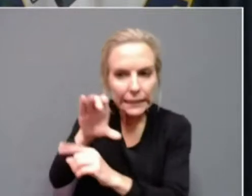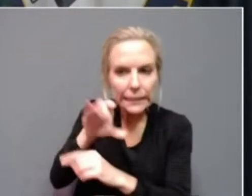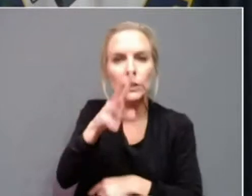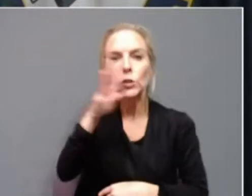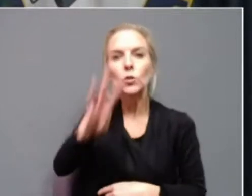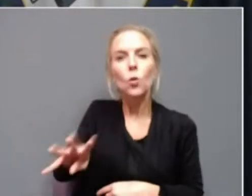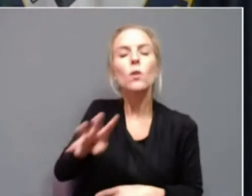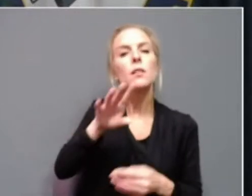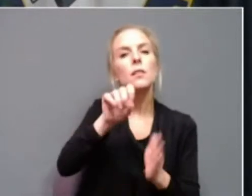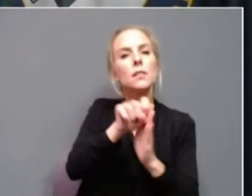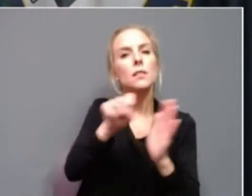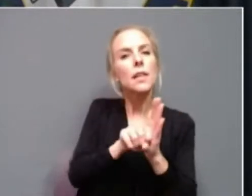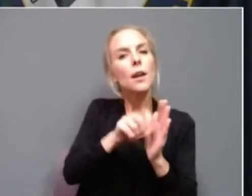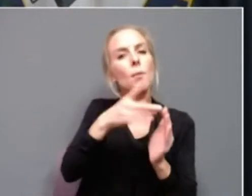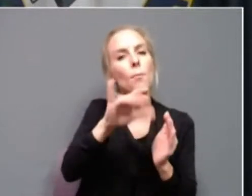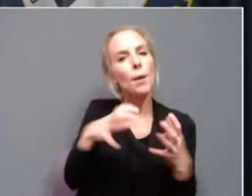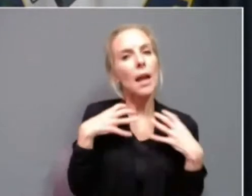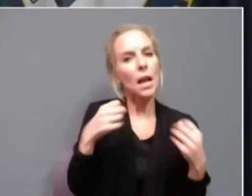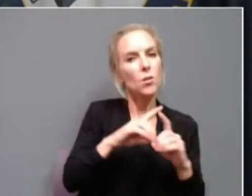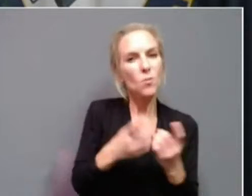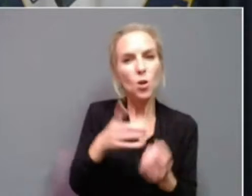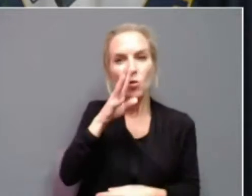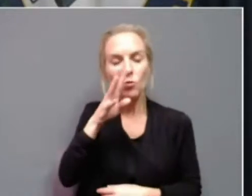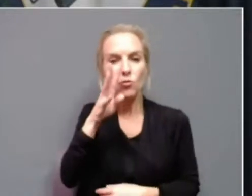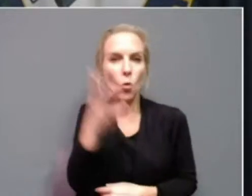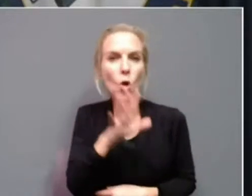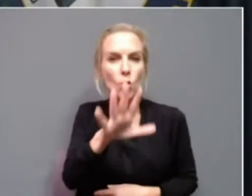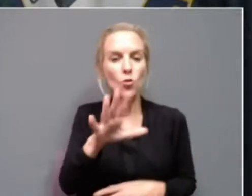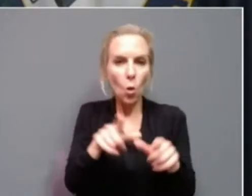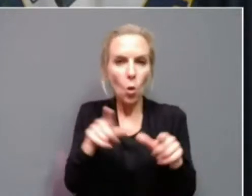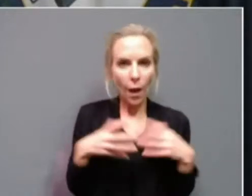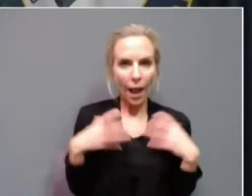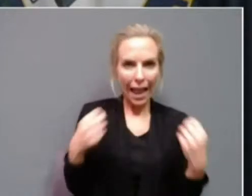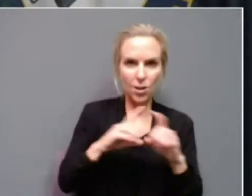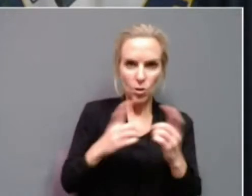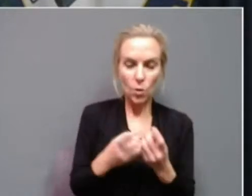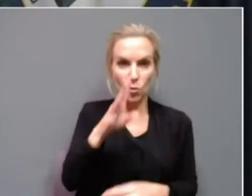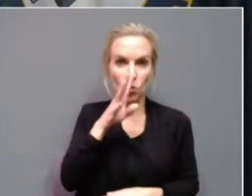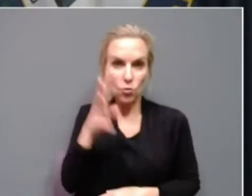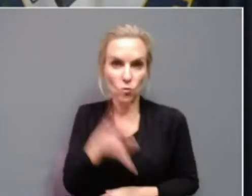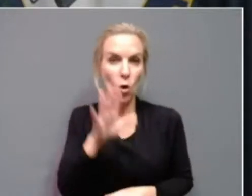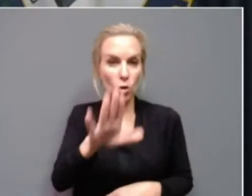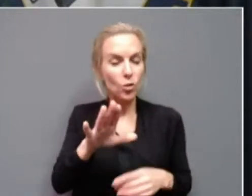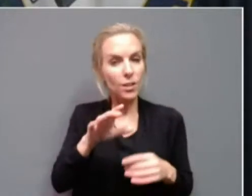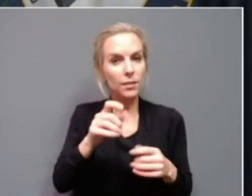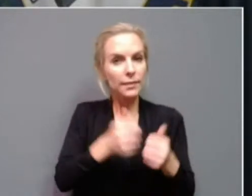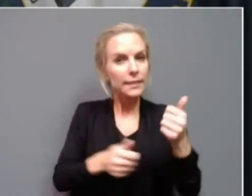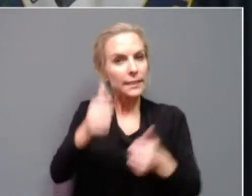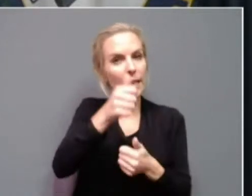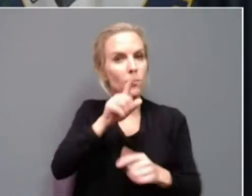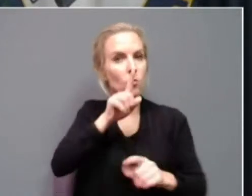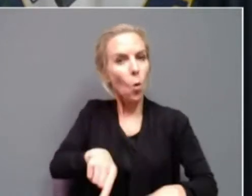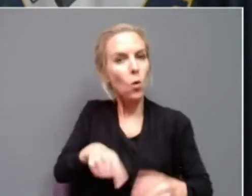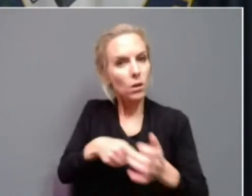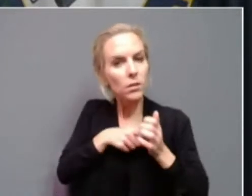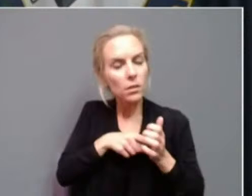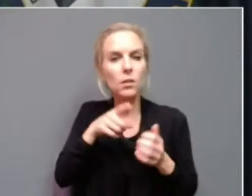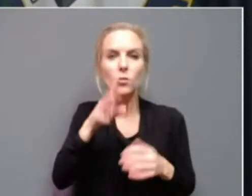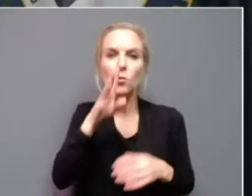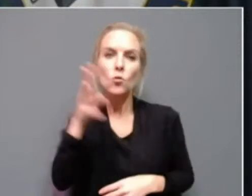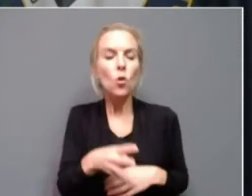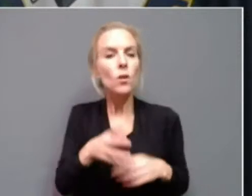Health, you're ignoring your local health director, you're ignoring an executive order, and you're ignoring a regulation from the Kentucky Department